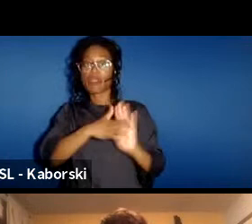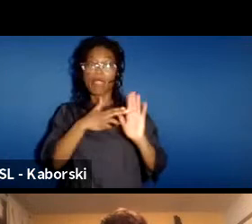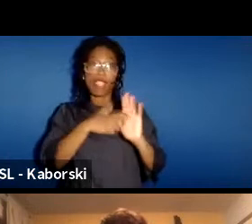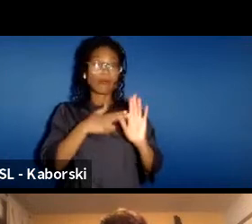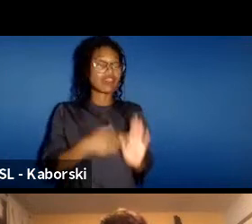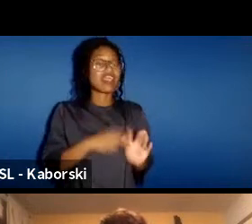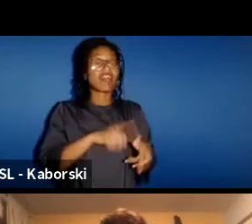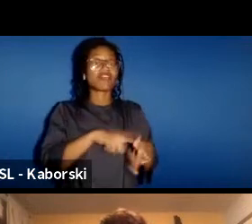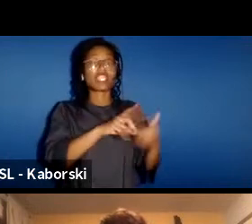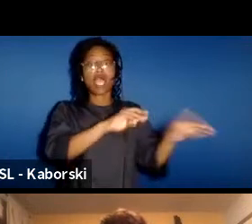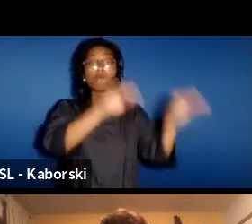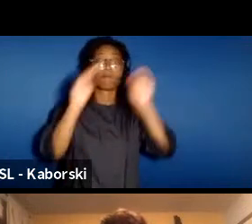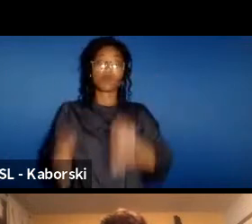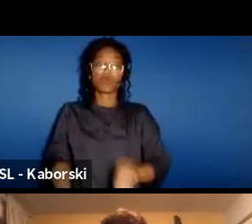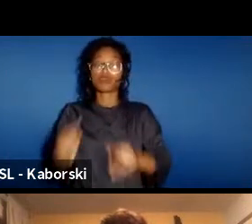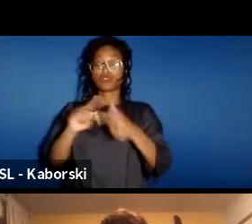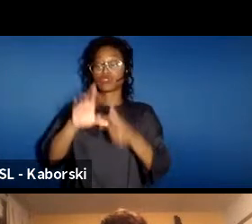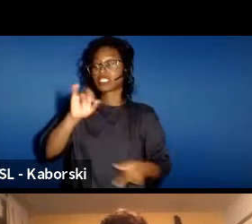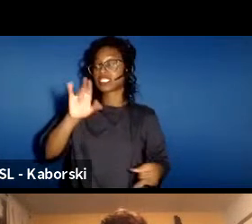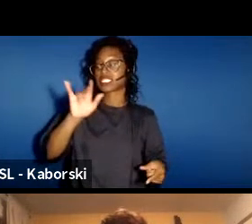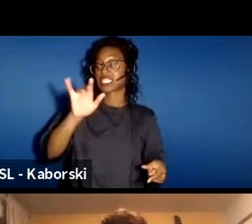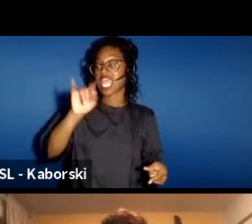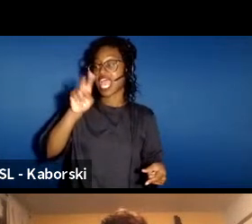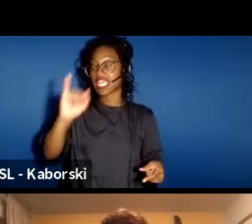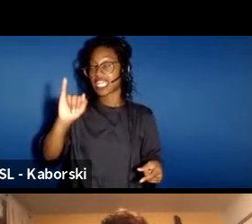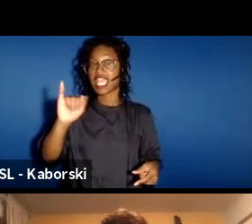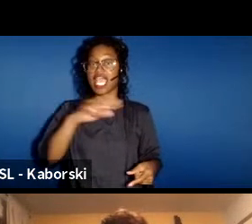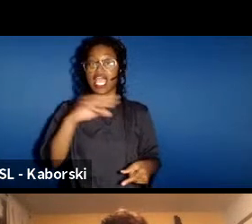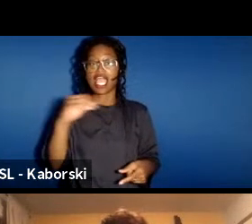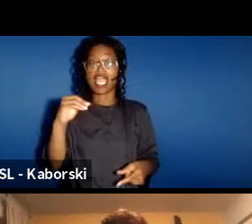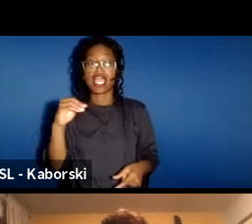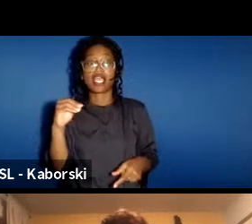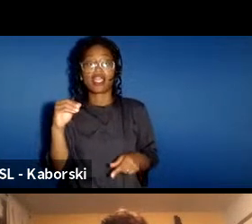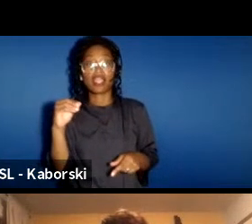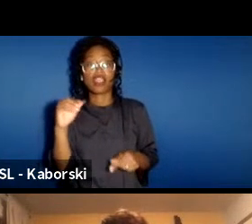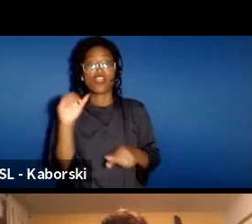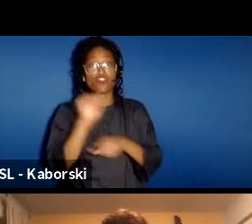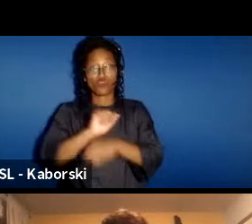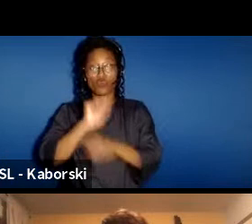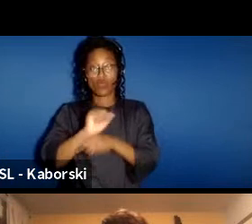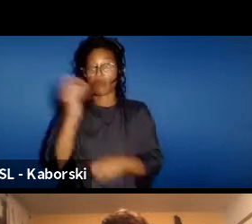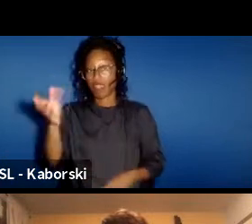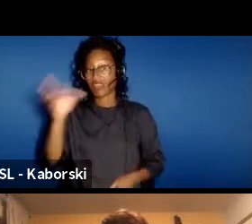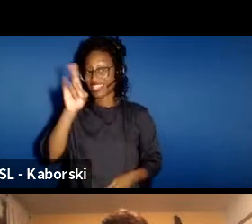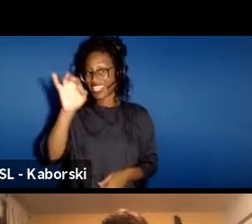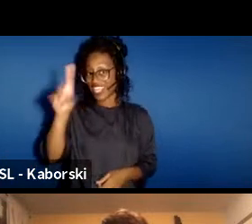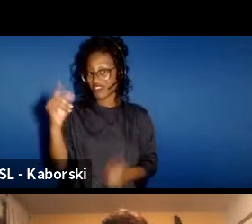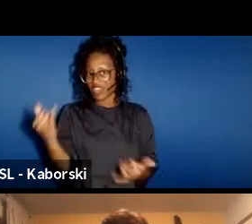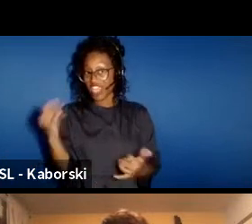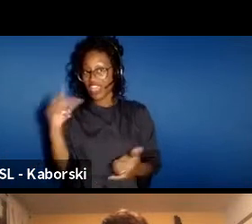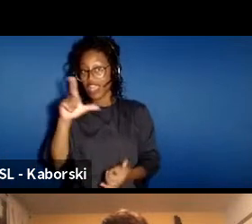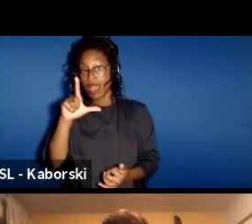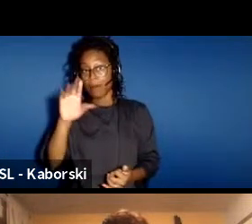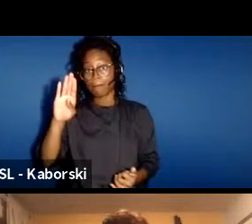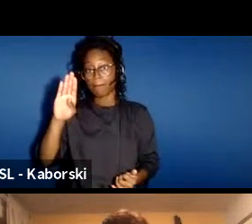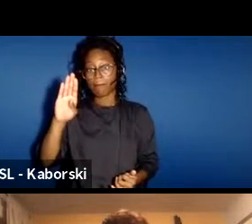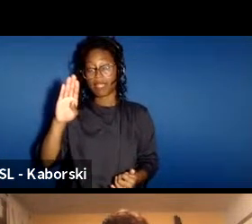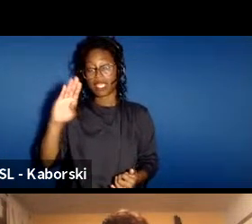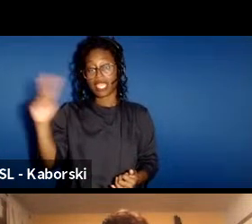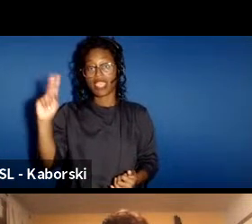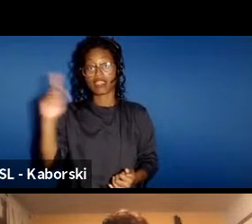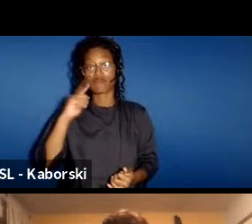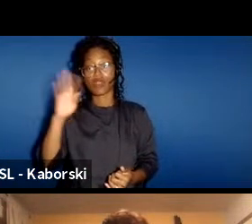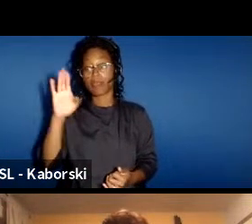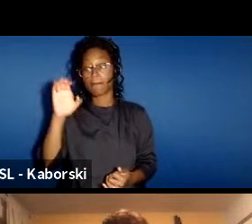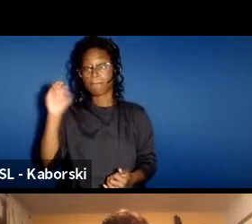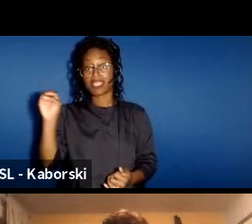moved to Cincinnati and actually worked where David is at LPK, and I was hired for the Beam